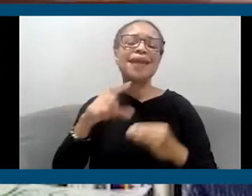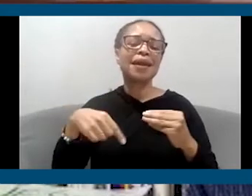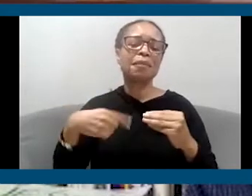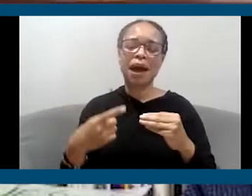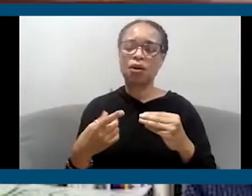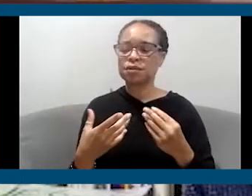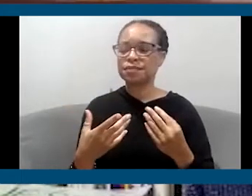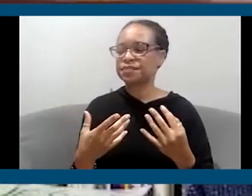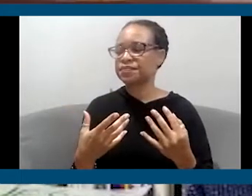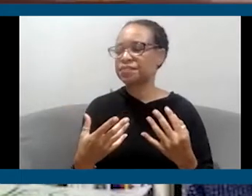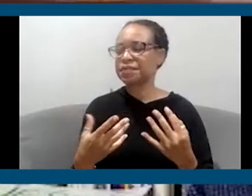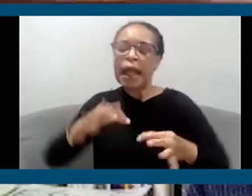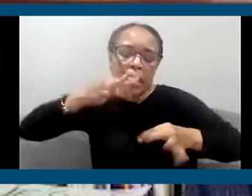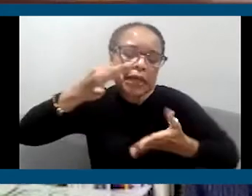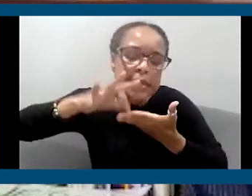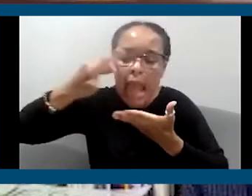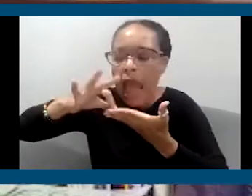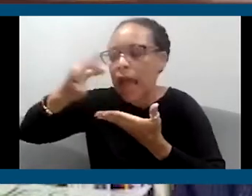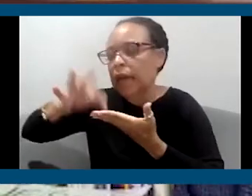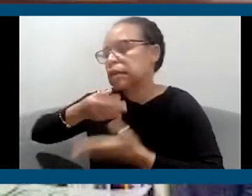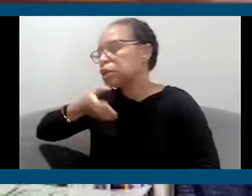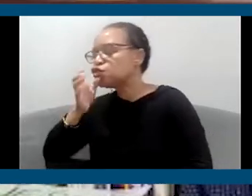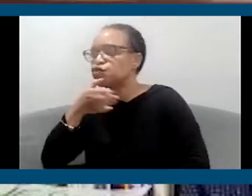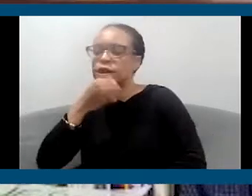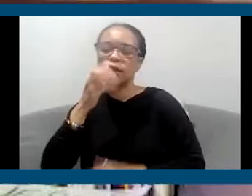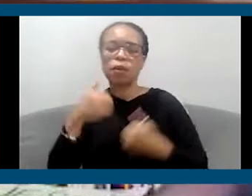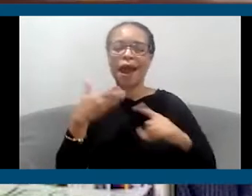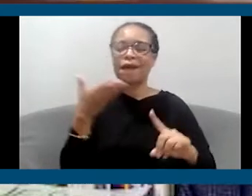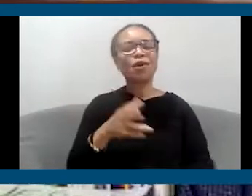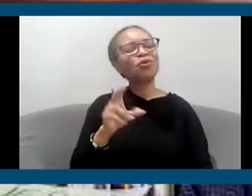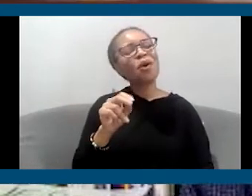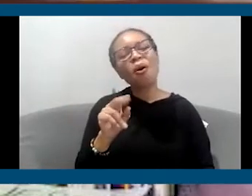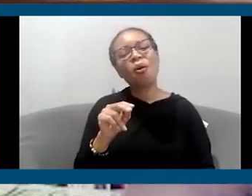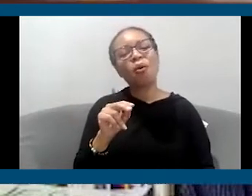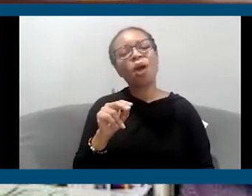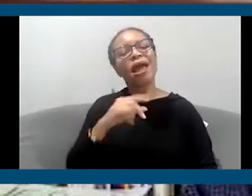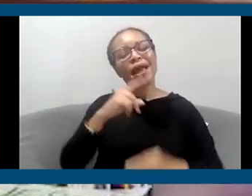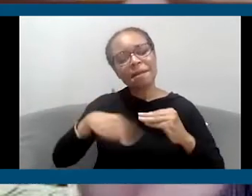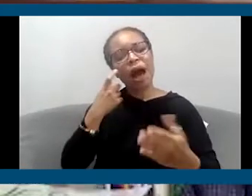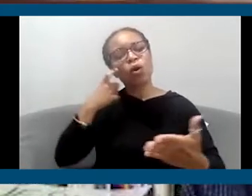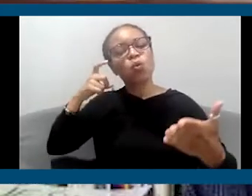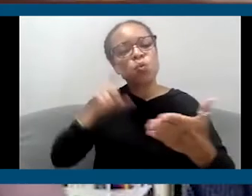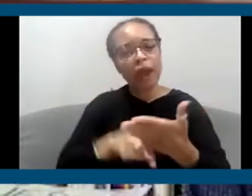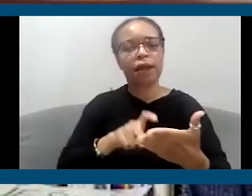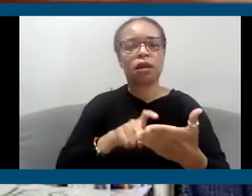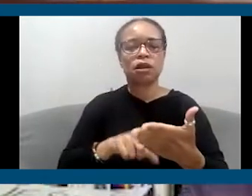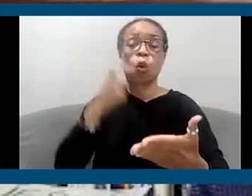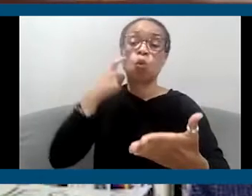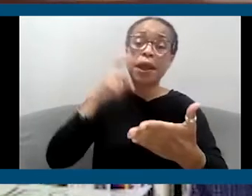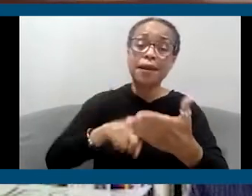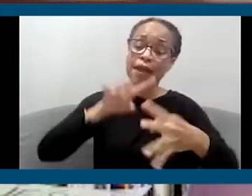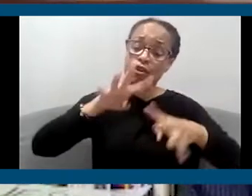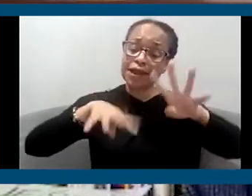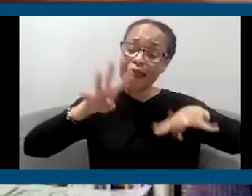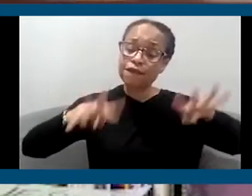the snacks and the drinks we have there. It's about recognition. It's about recognizing we have a diverse